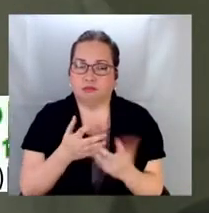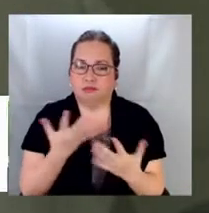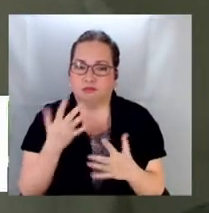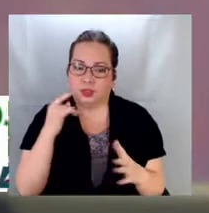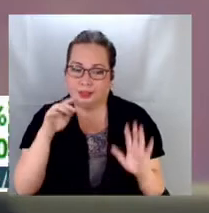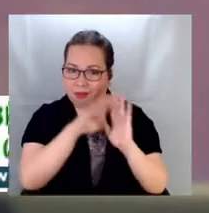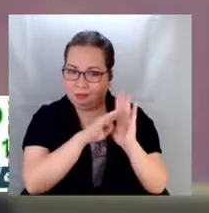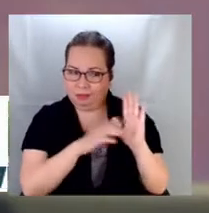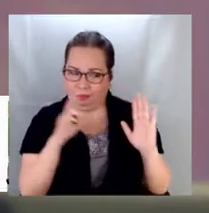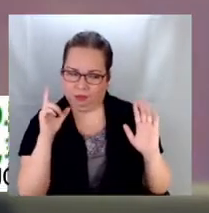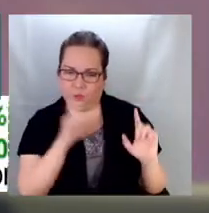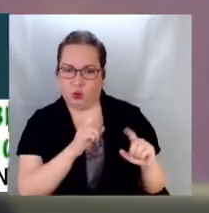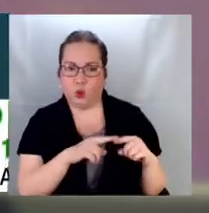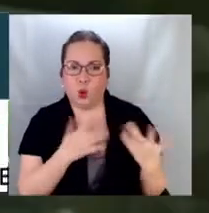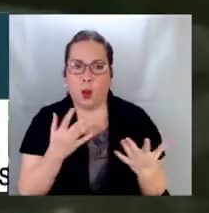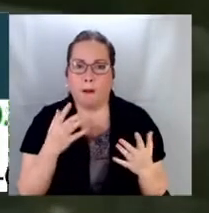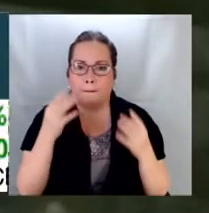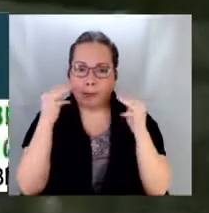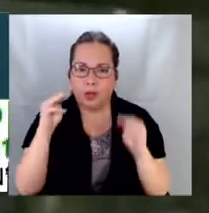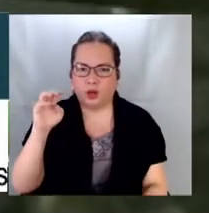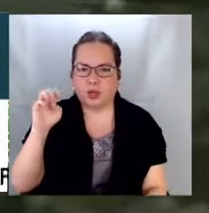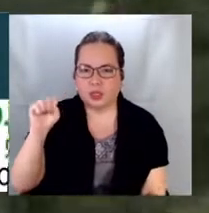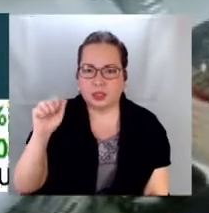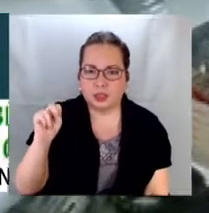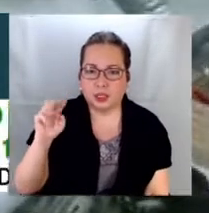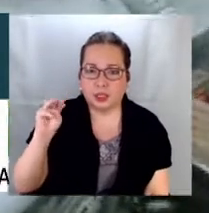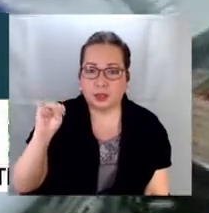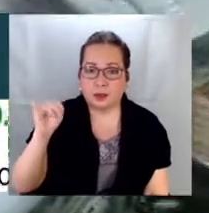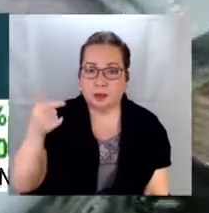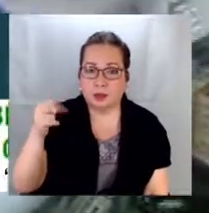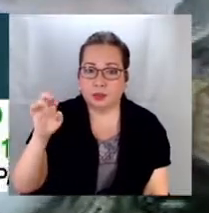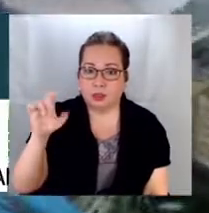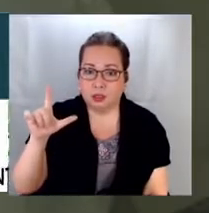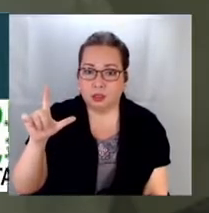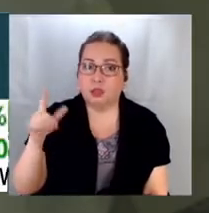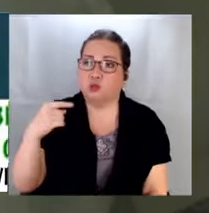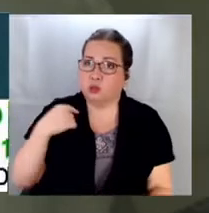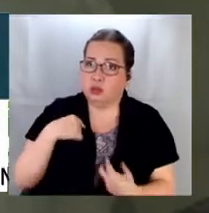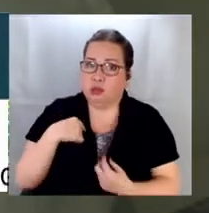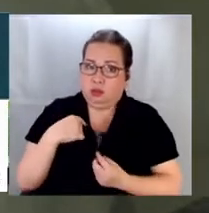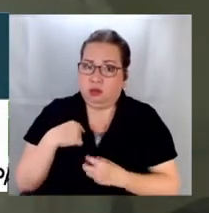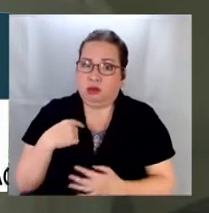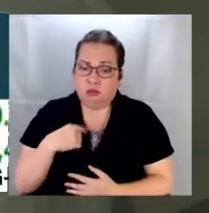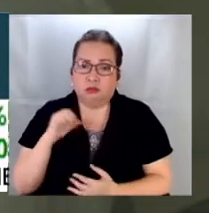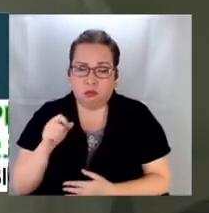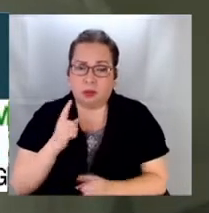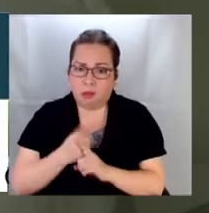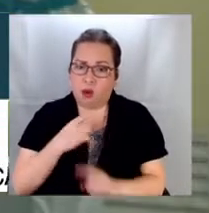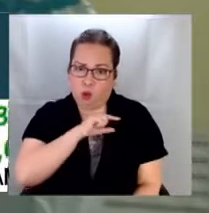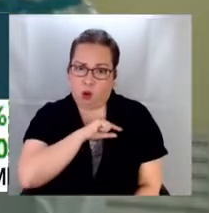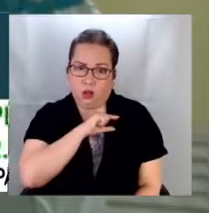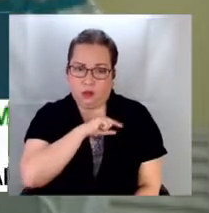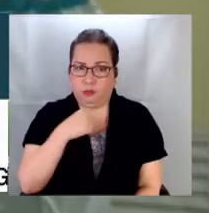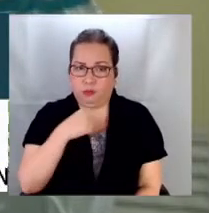San Miguel Mayor Virgilio Mendez, says as a senior with comorbidities, he qualified as a substitute for those